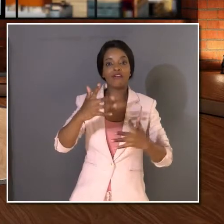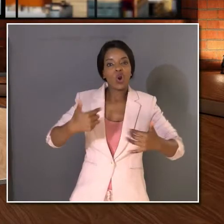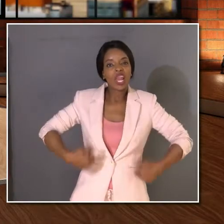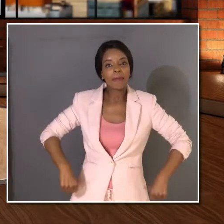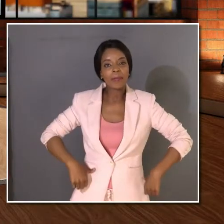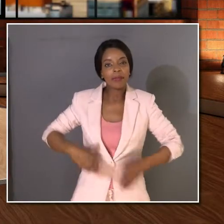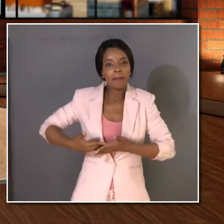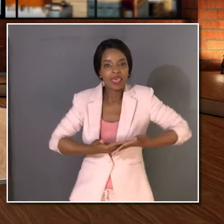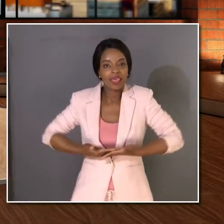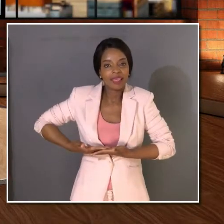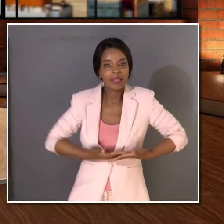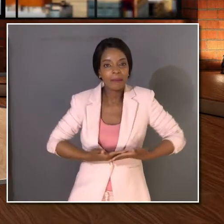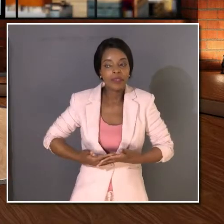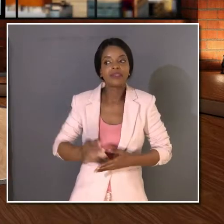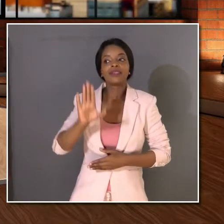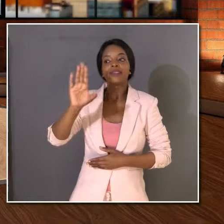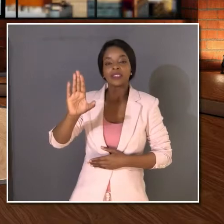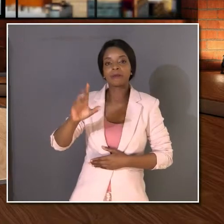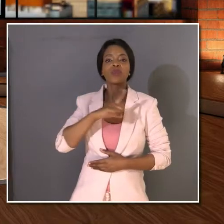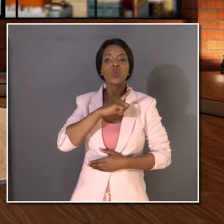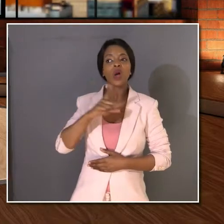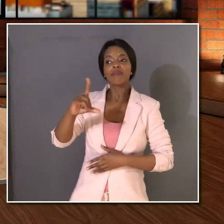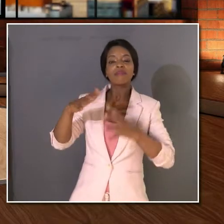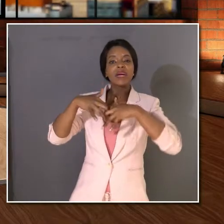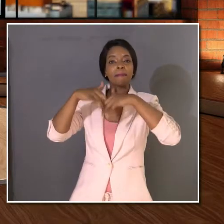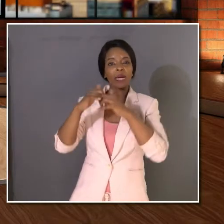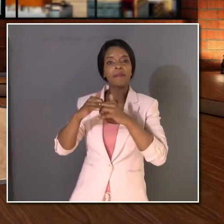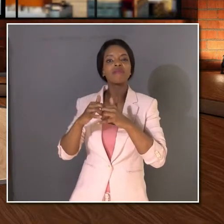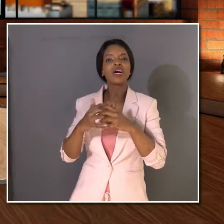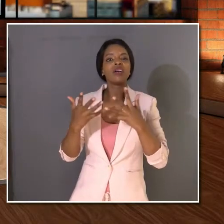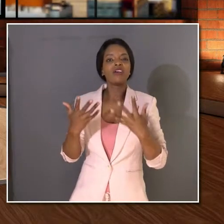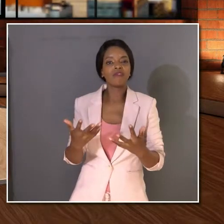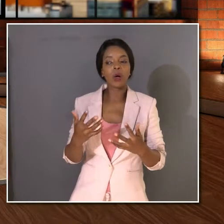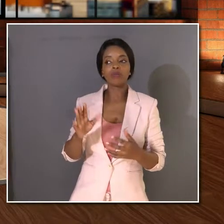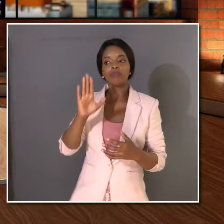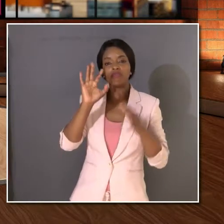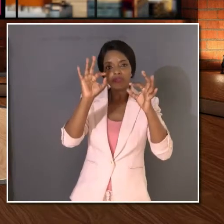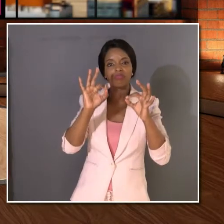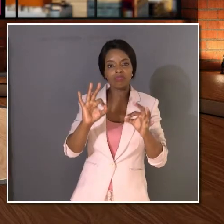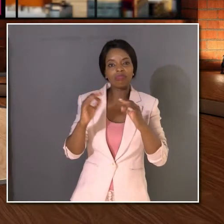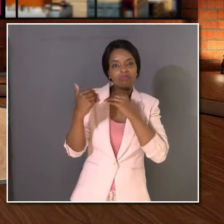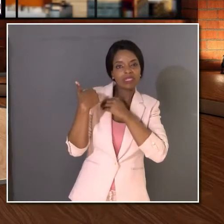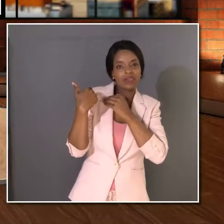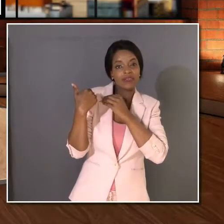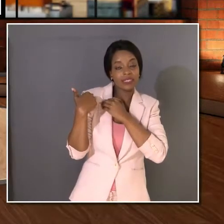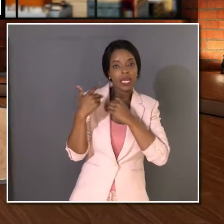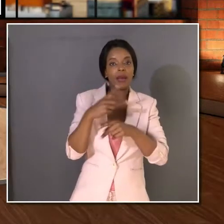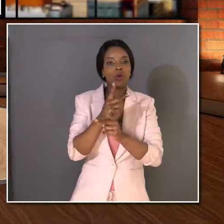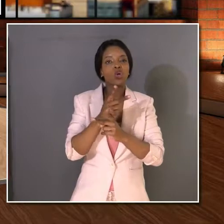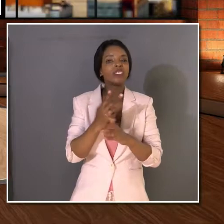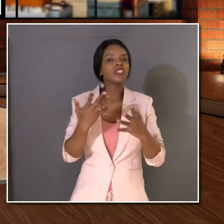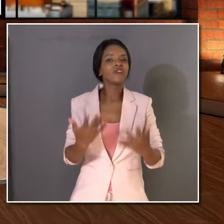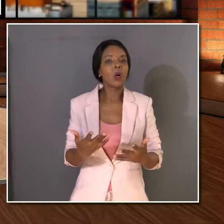Leafline employs people with disabilities to manufacture affordable and biodegradable sanitary products, nappies, chair and